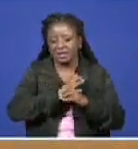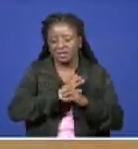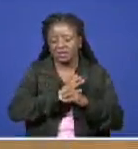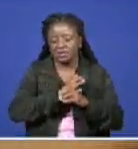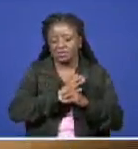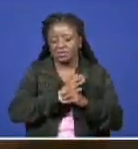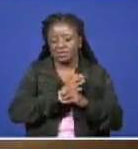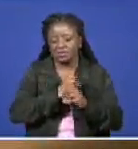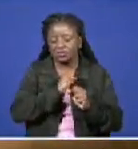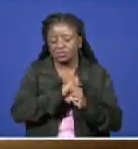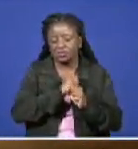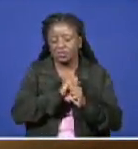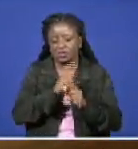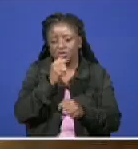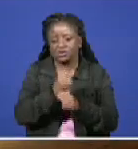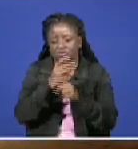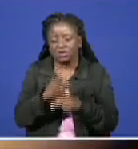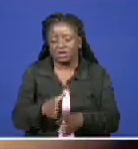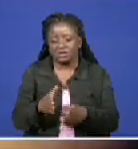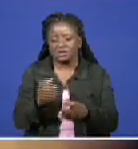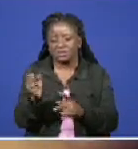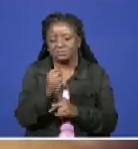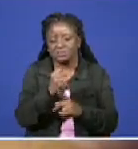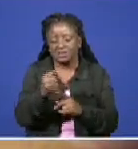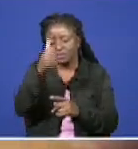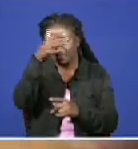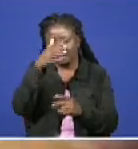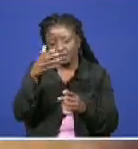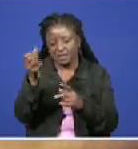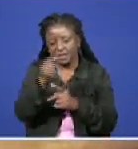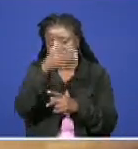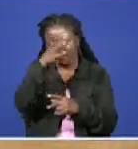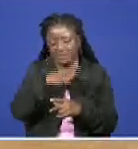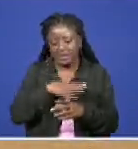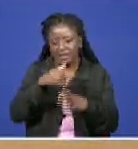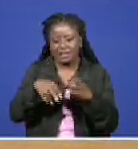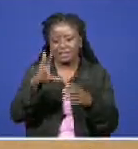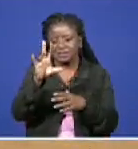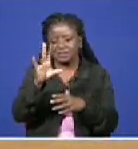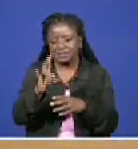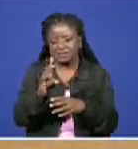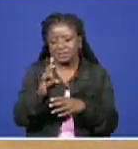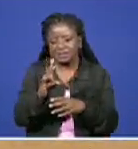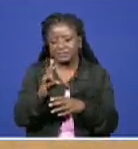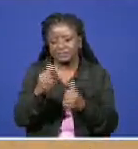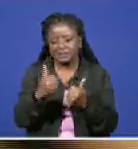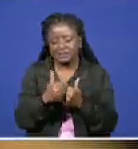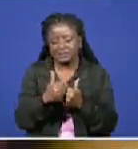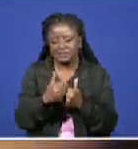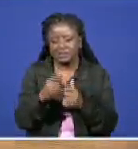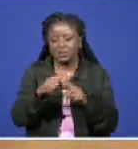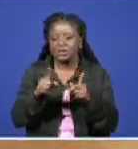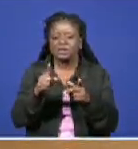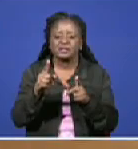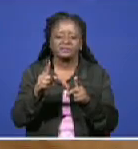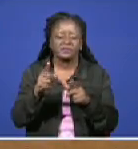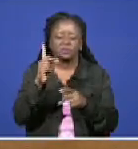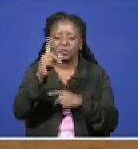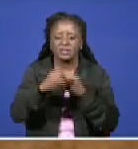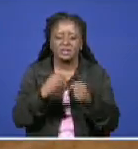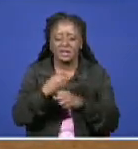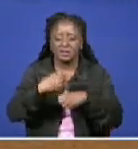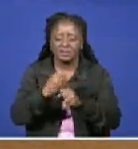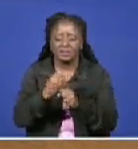from three games down to beat the Hitmen in seven. What a difference a year makes. Well, again, you know, we don't do it alone. You know, these